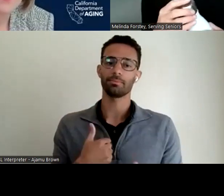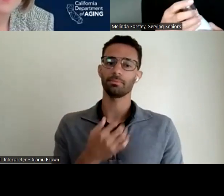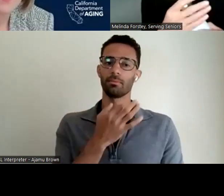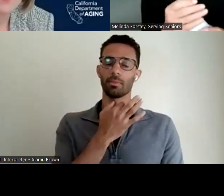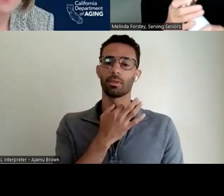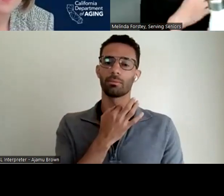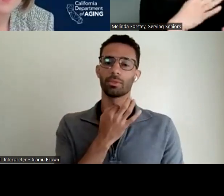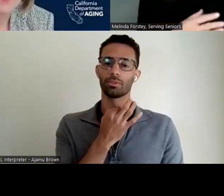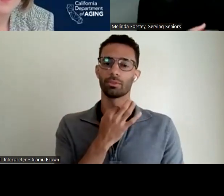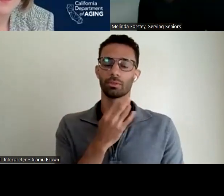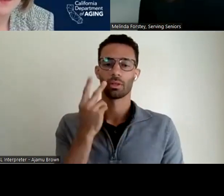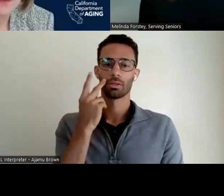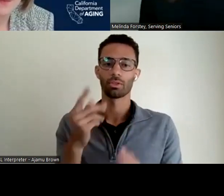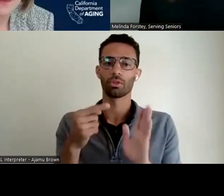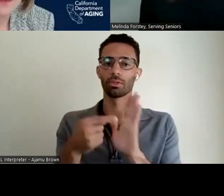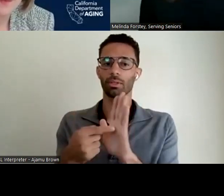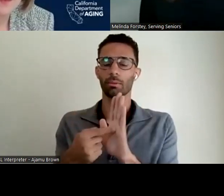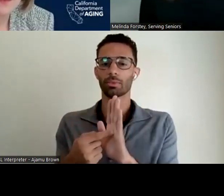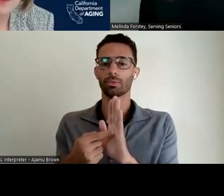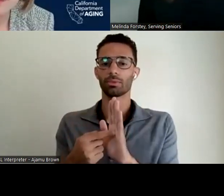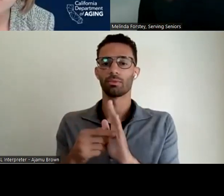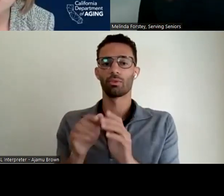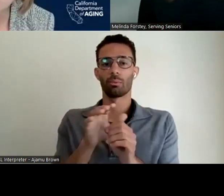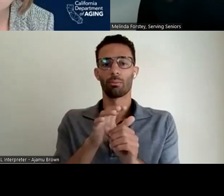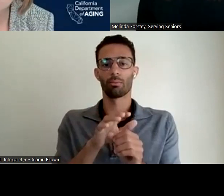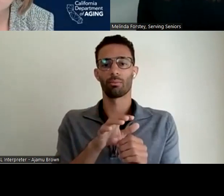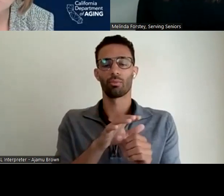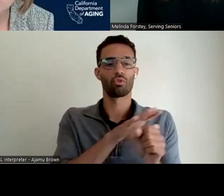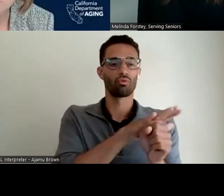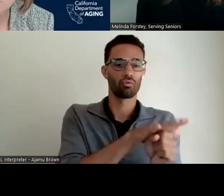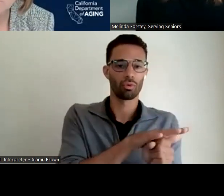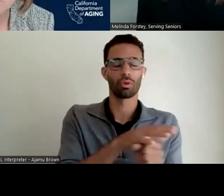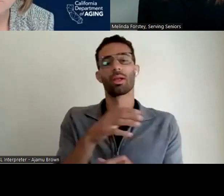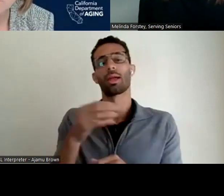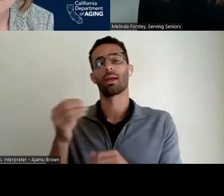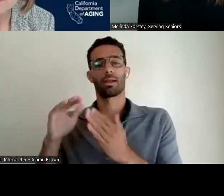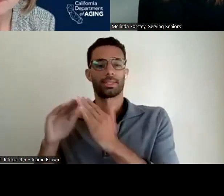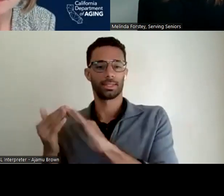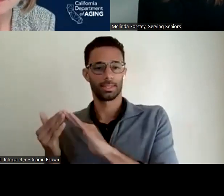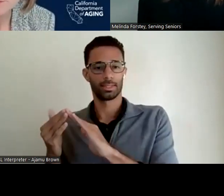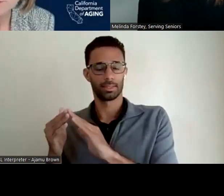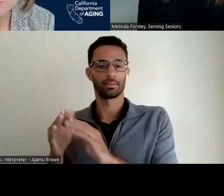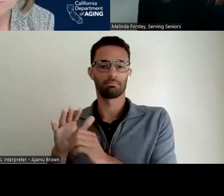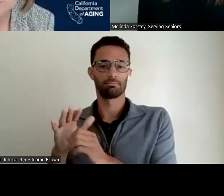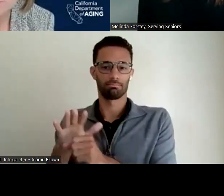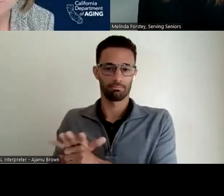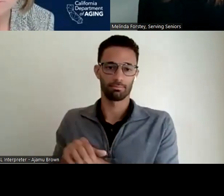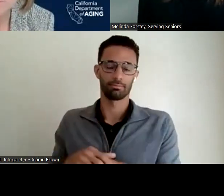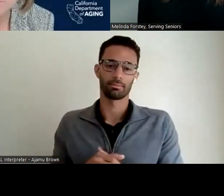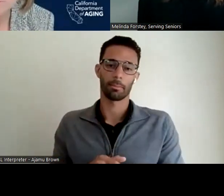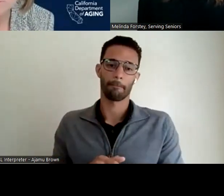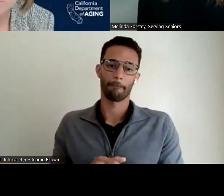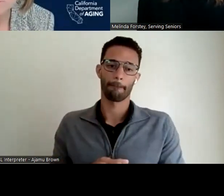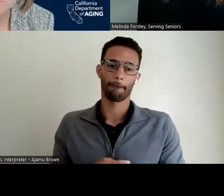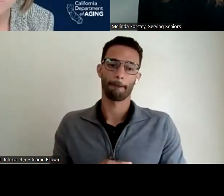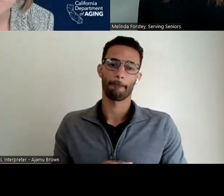there were examples from both rural and more urban areas. as folks who,